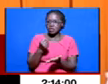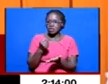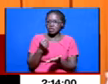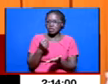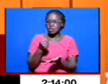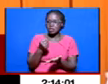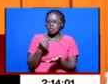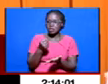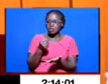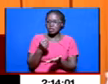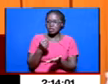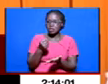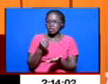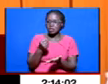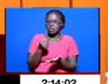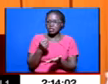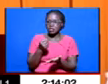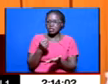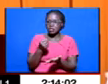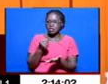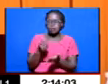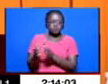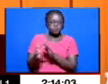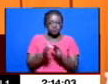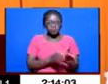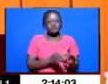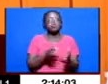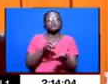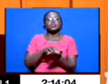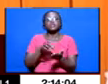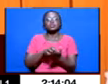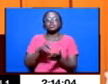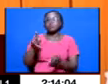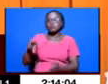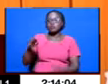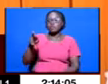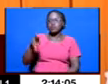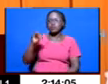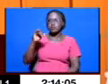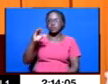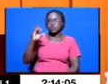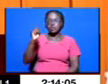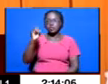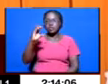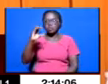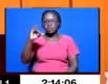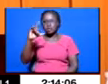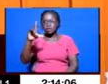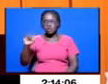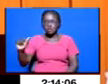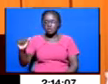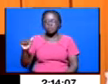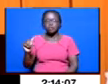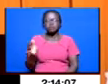I'd already discussed that. Then there was the case of Priscilla Kivuitu. Then we have